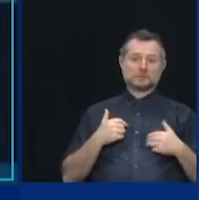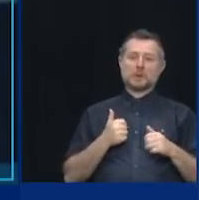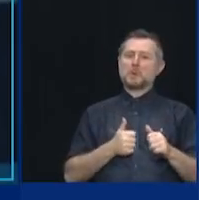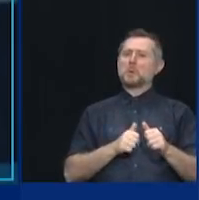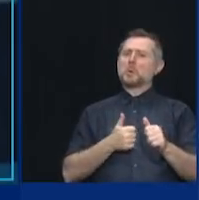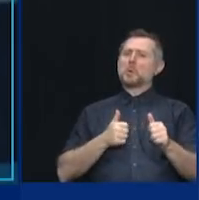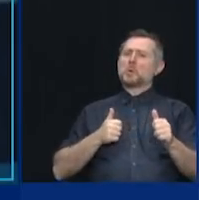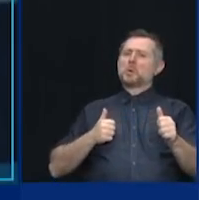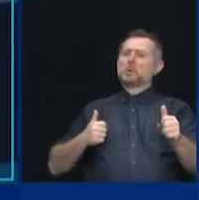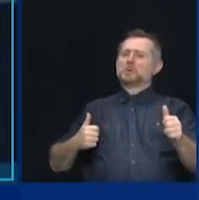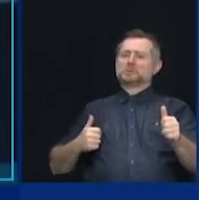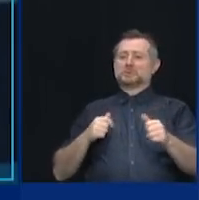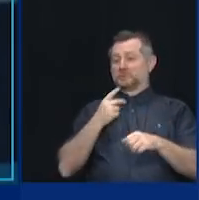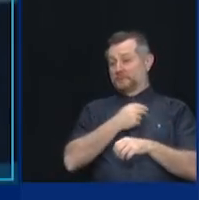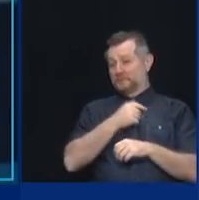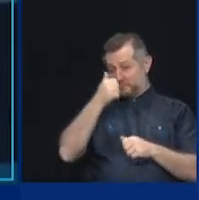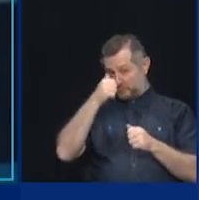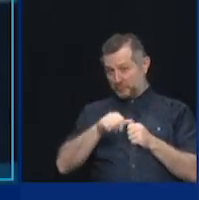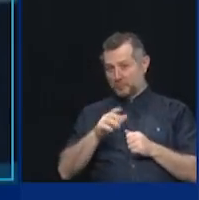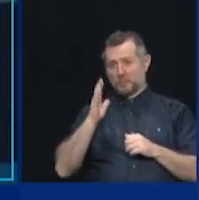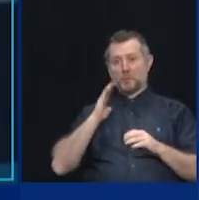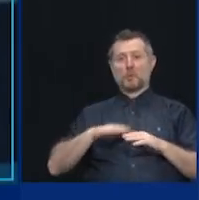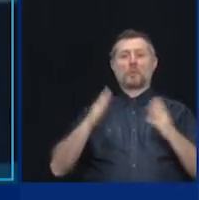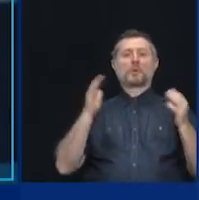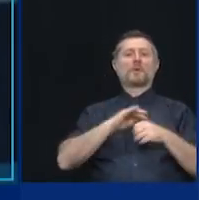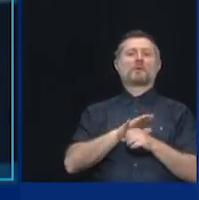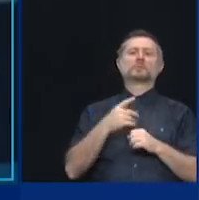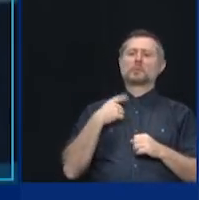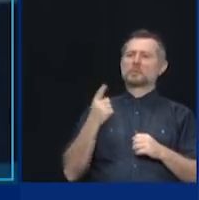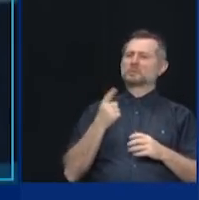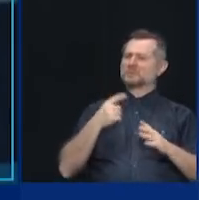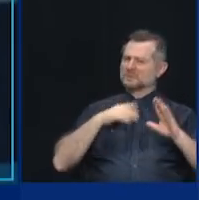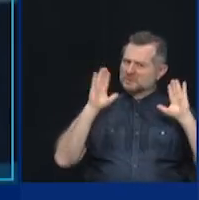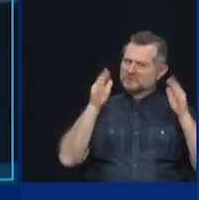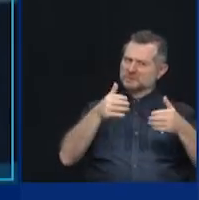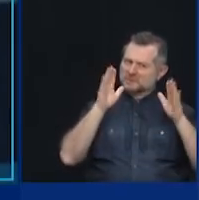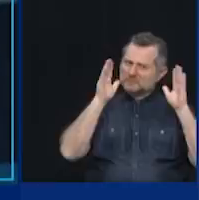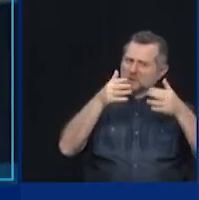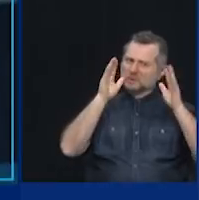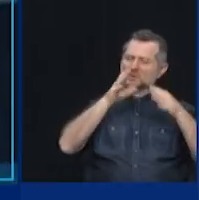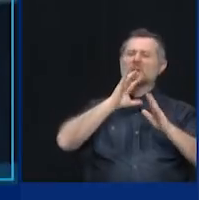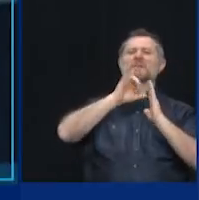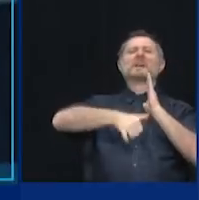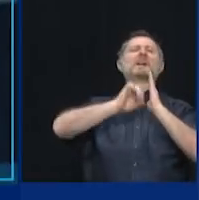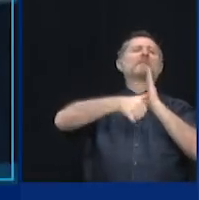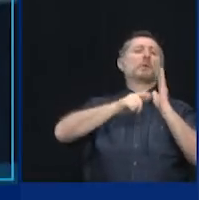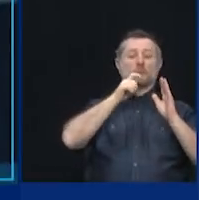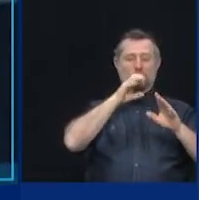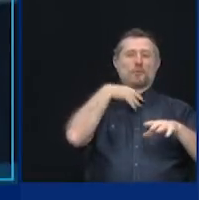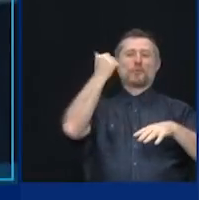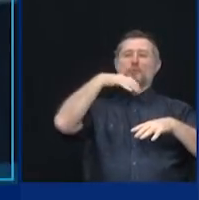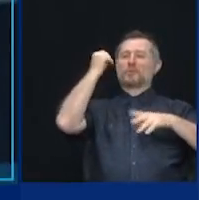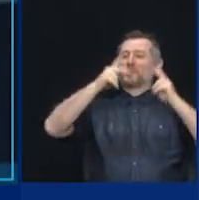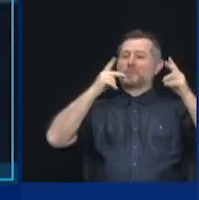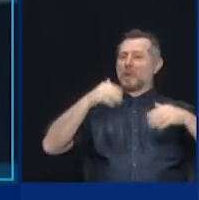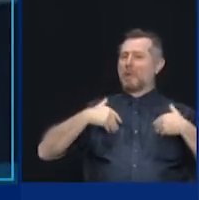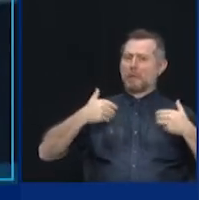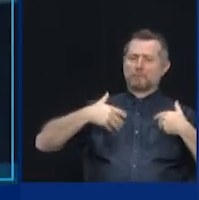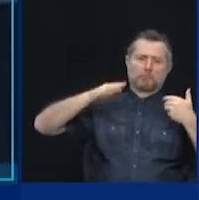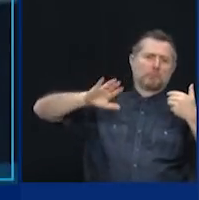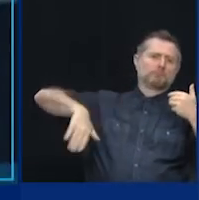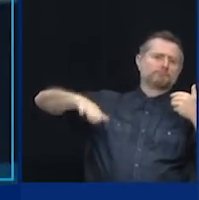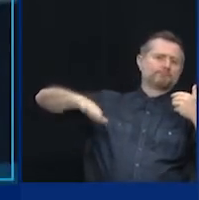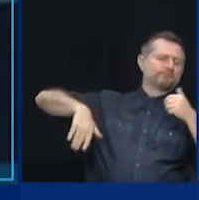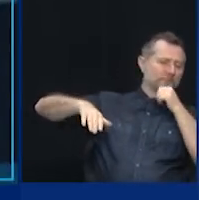when this started, it wasn't about young people, right? It was about older people. Young people weren't even eligible for the vaccine early on. So